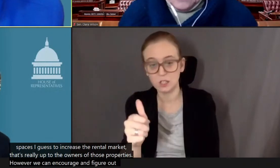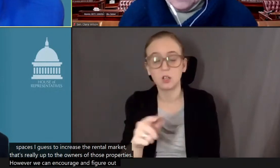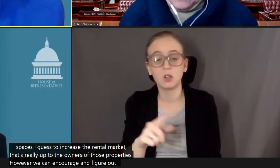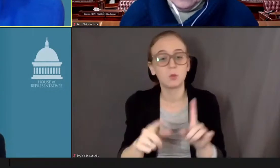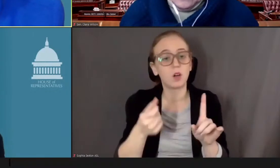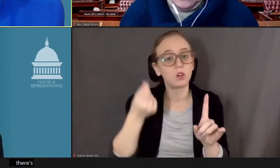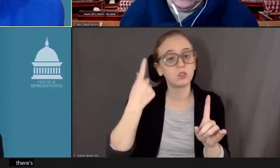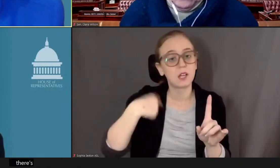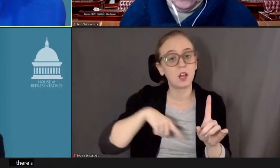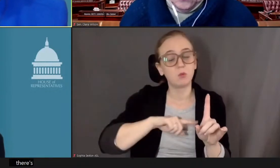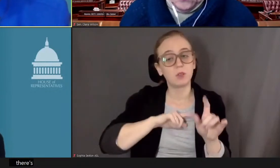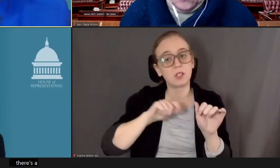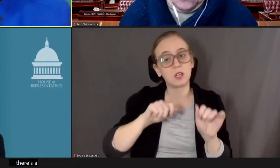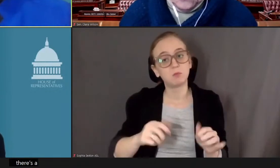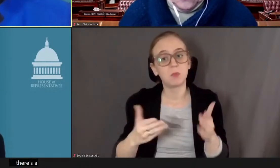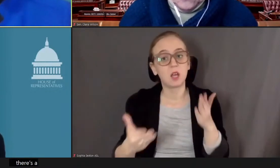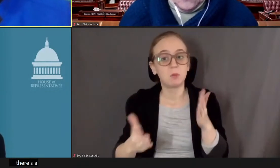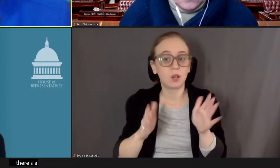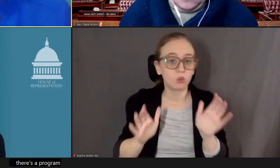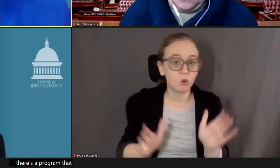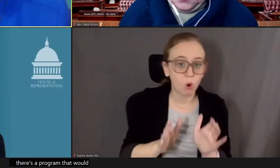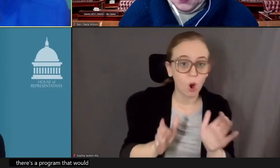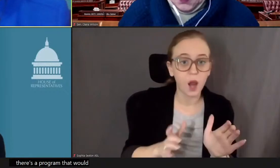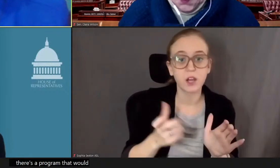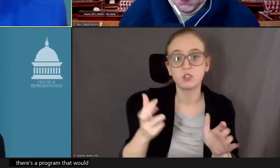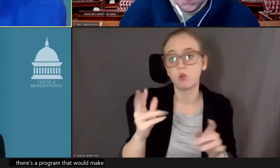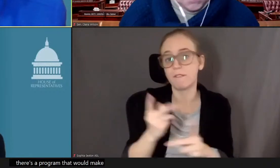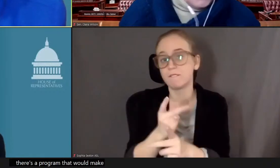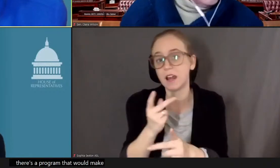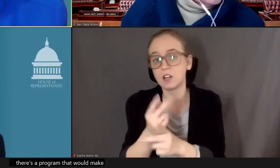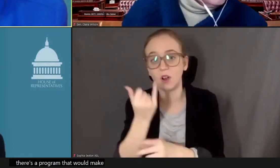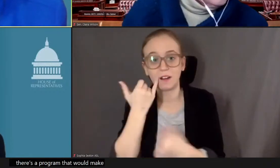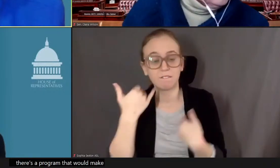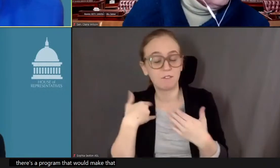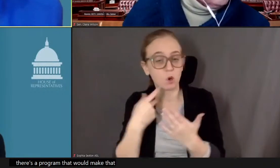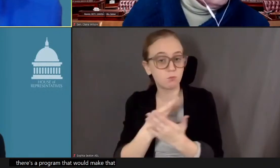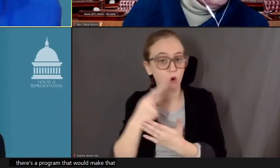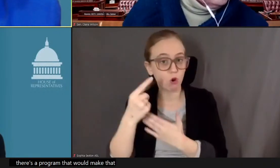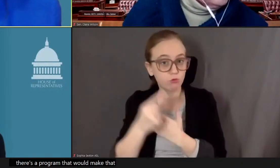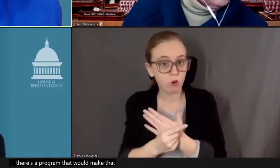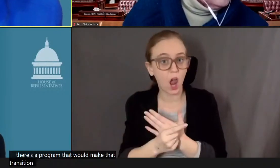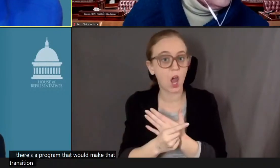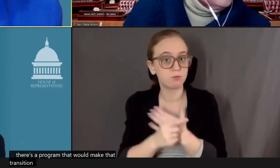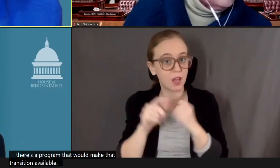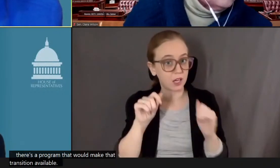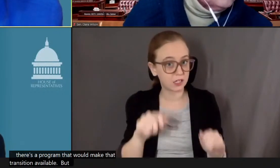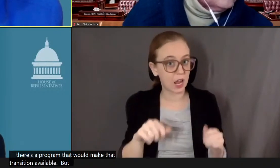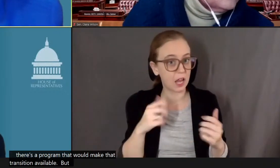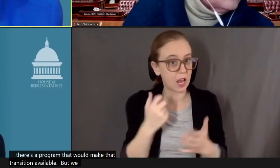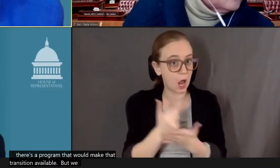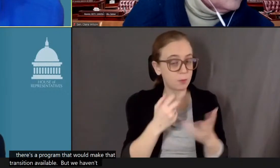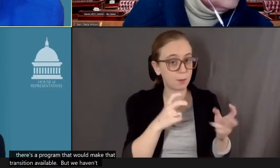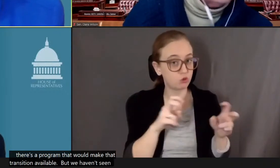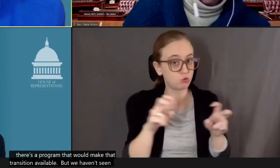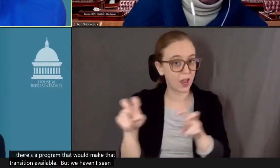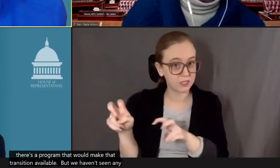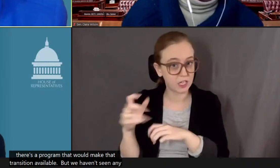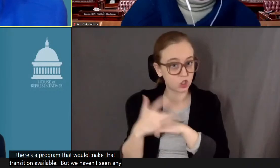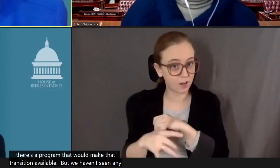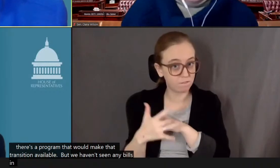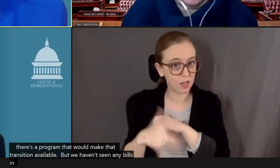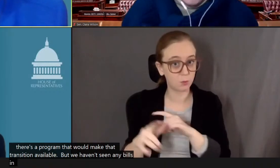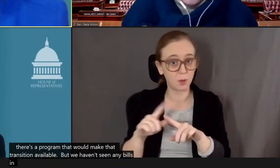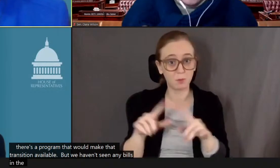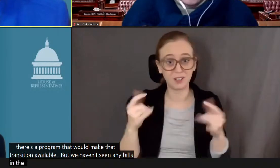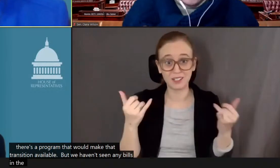program that would make that transition available. But we haven't seen any bills in the Housing Committee